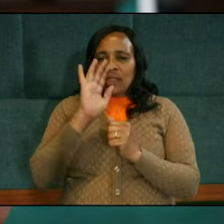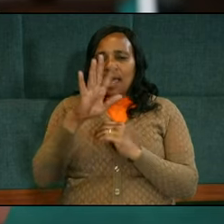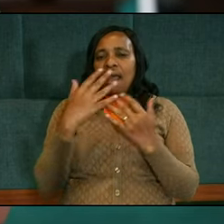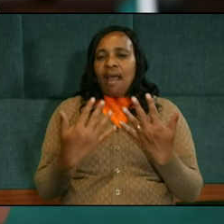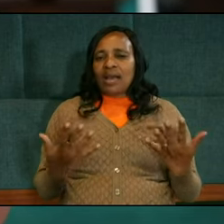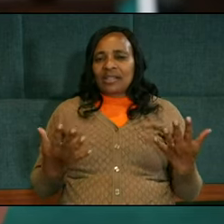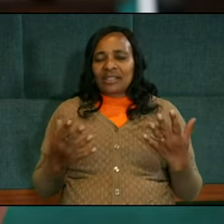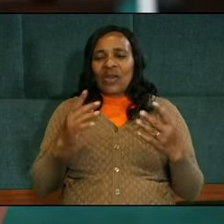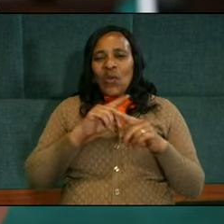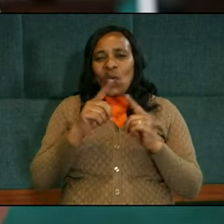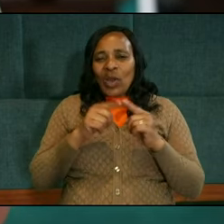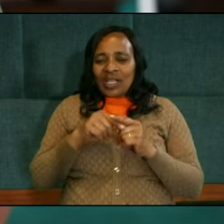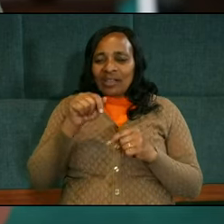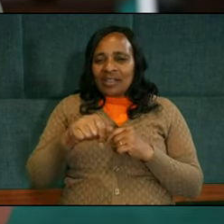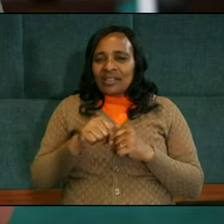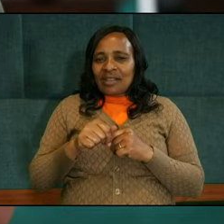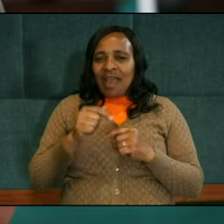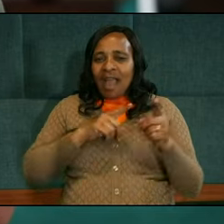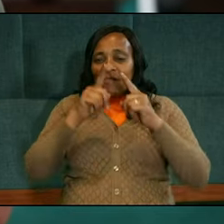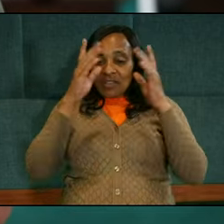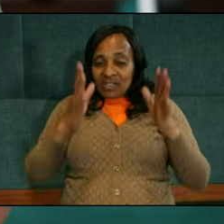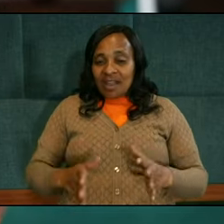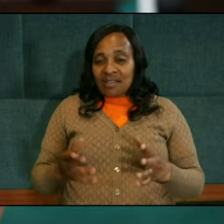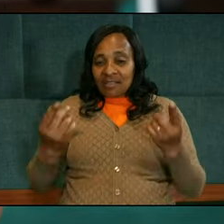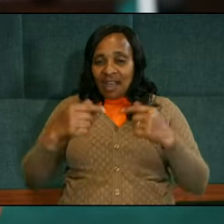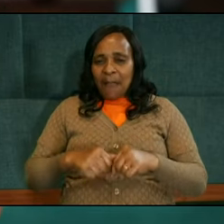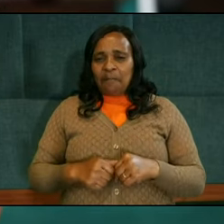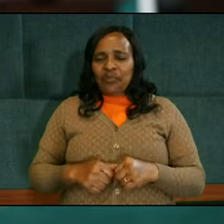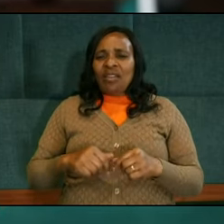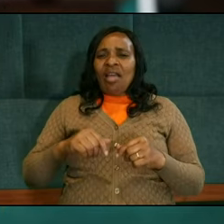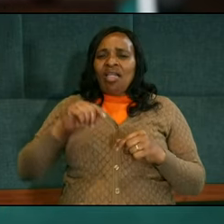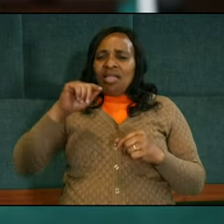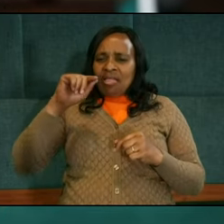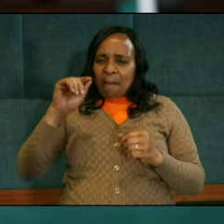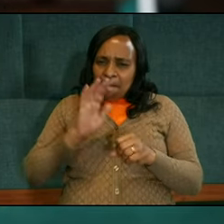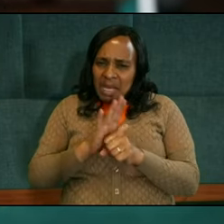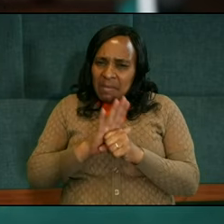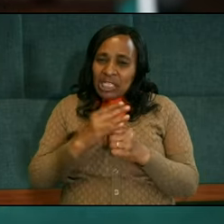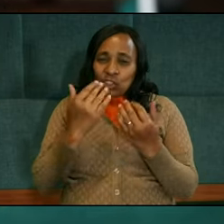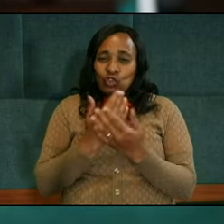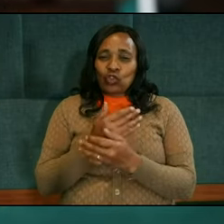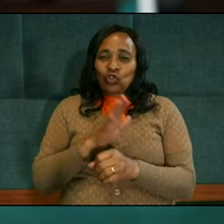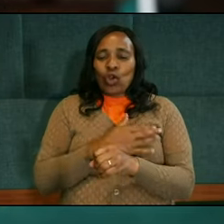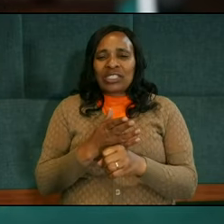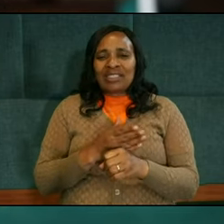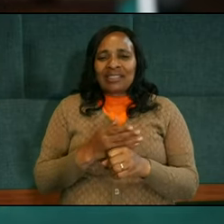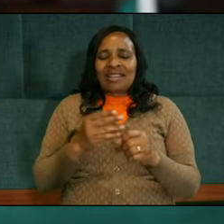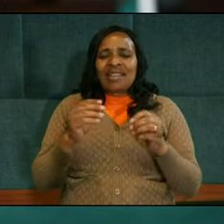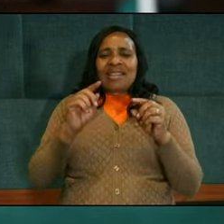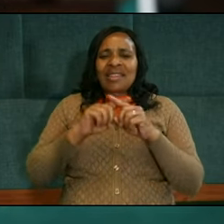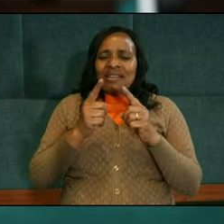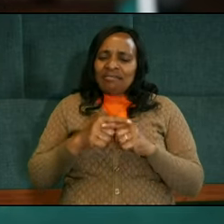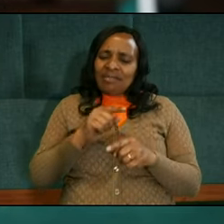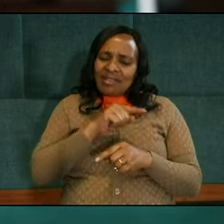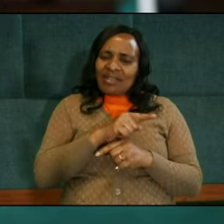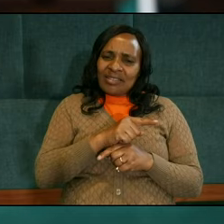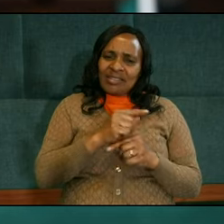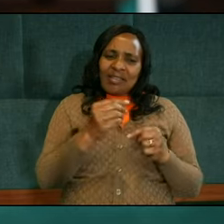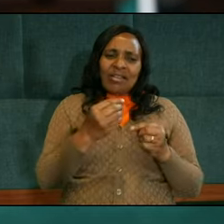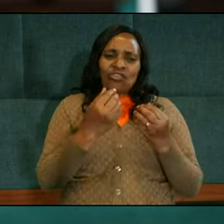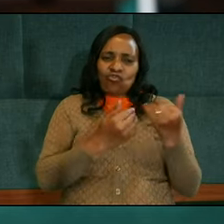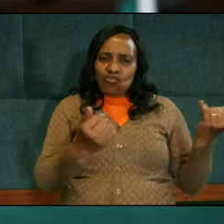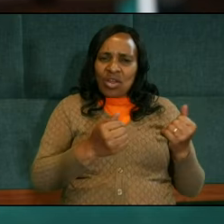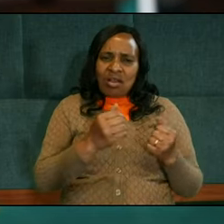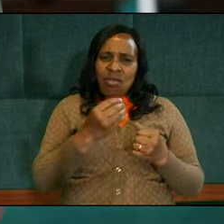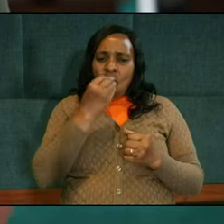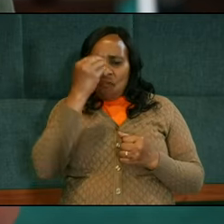the adventurers finished singing a dozen songs, the orphans asked them to sing again. They had liked